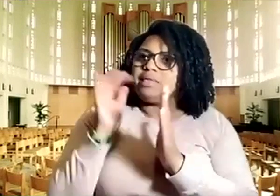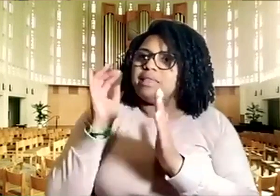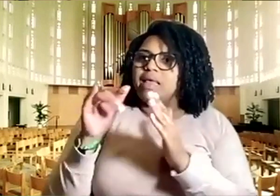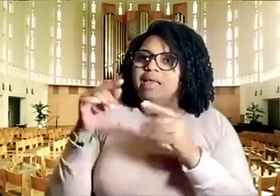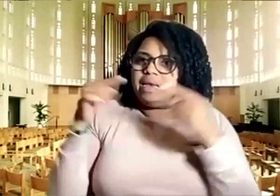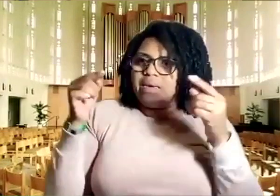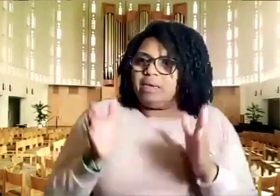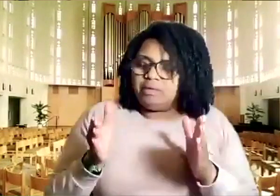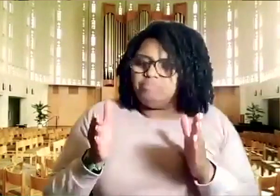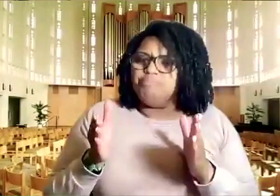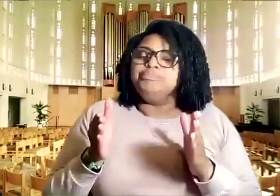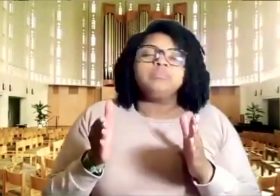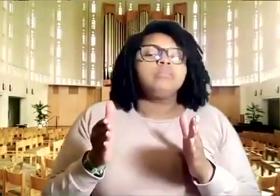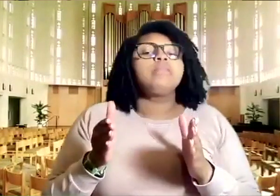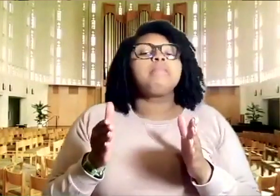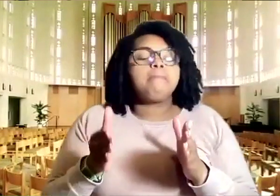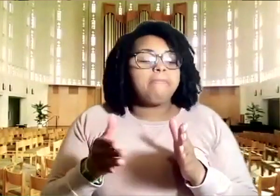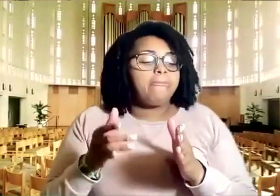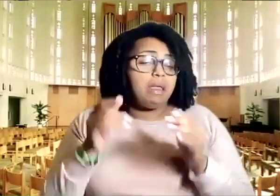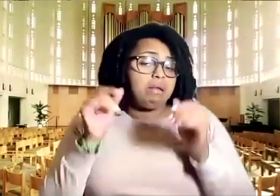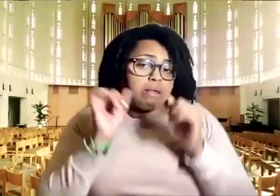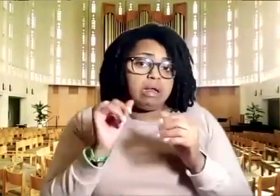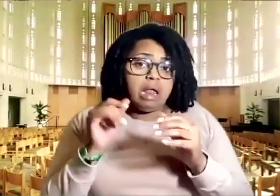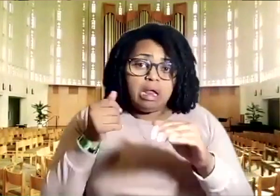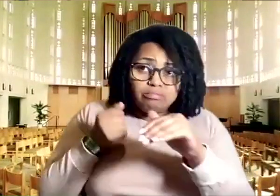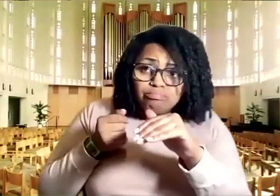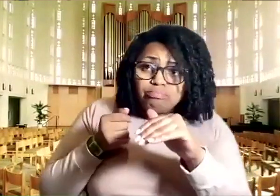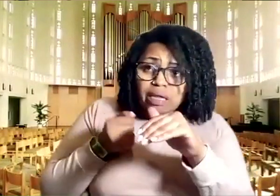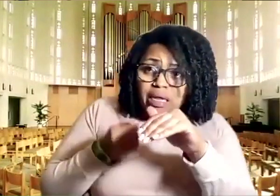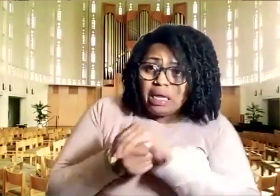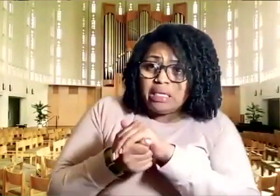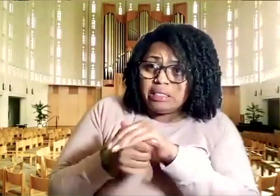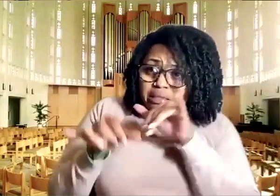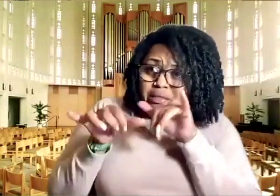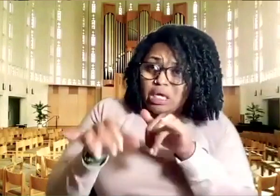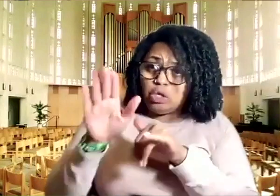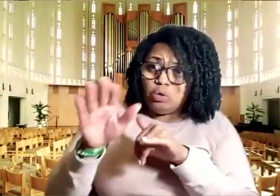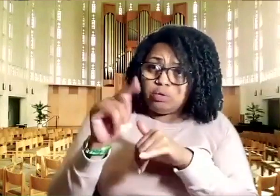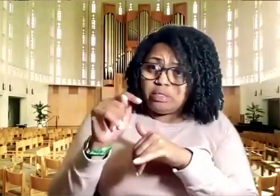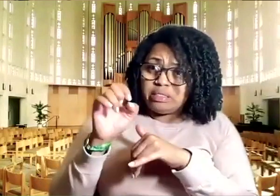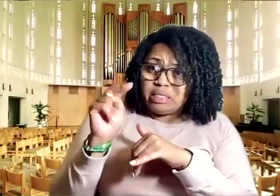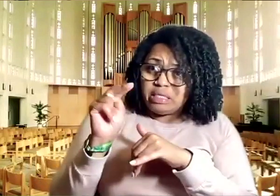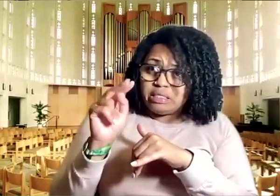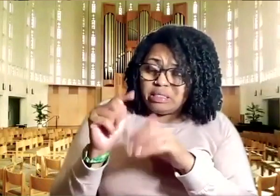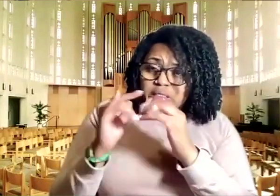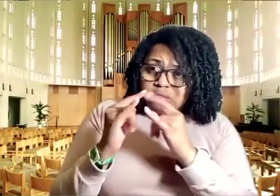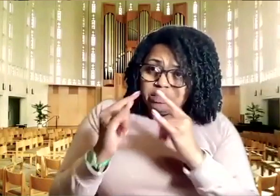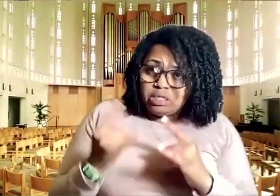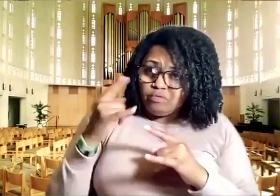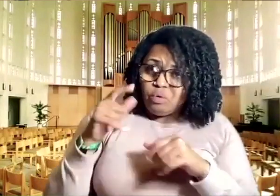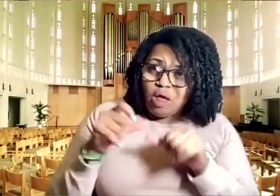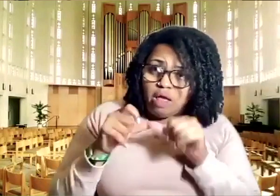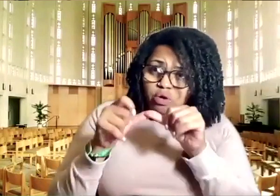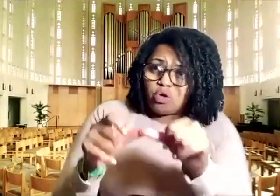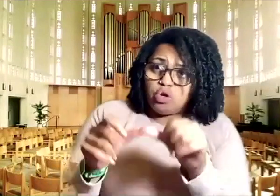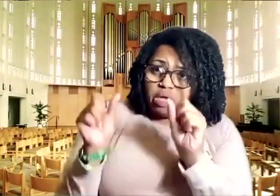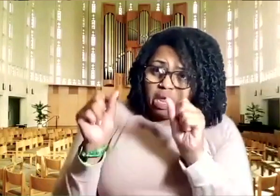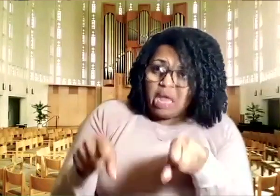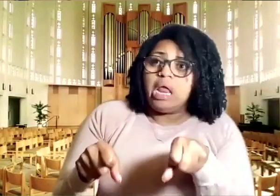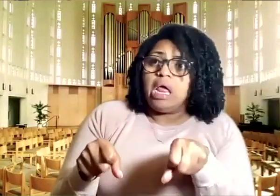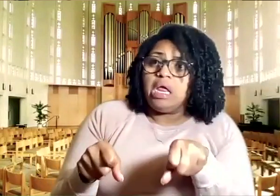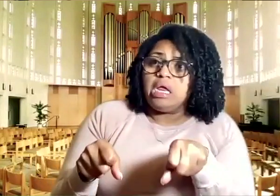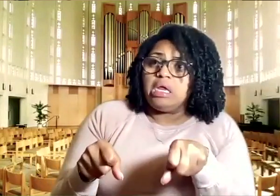May I abide in your tent for all time. May I find refuge under the shelter of